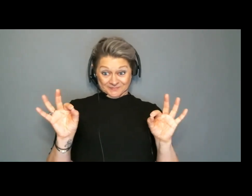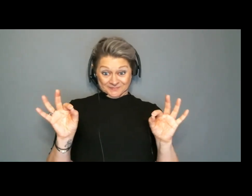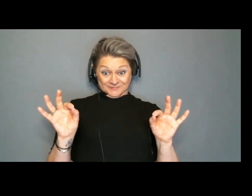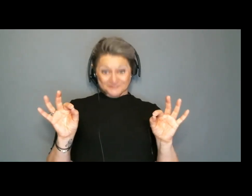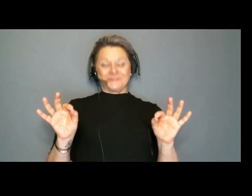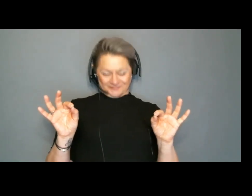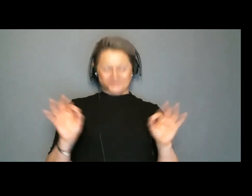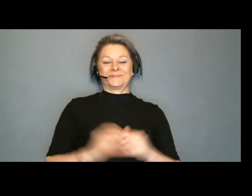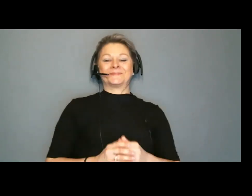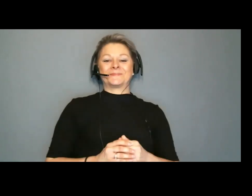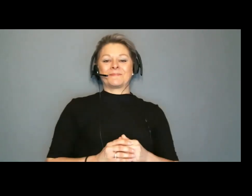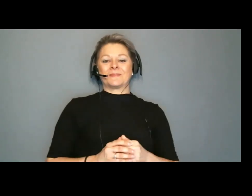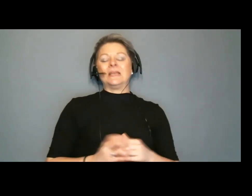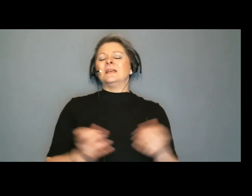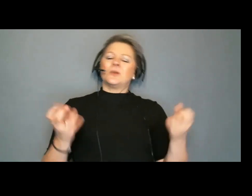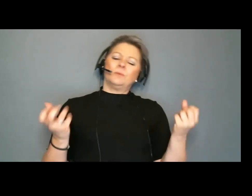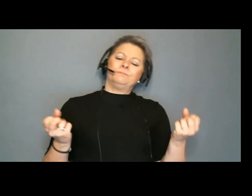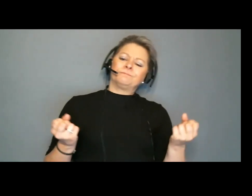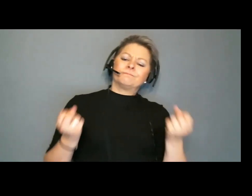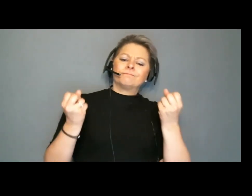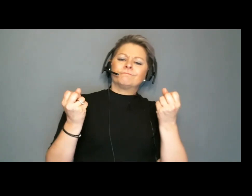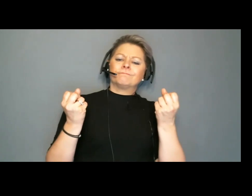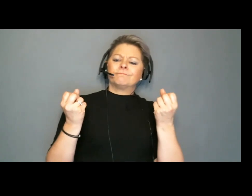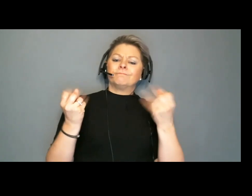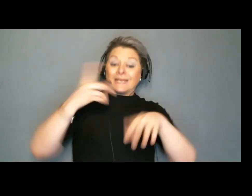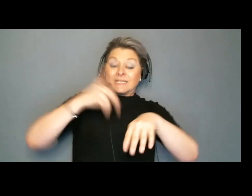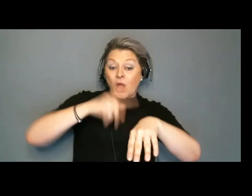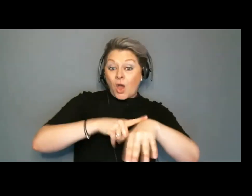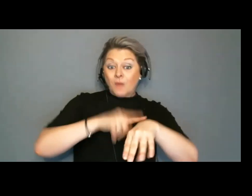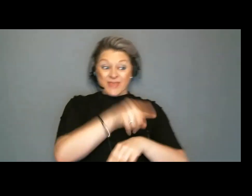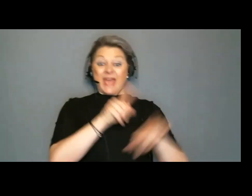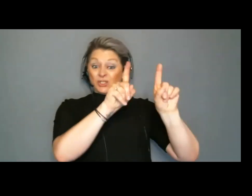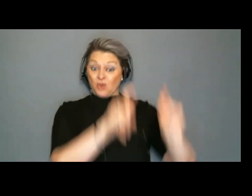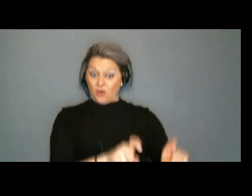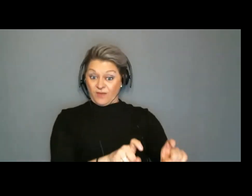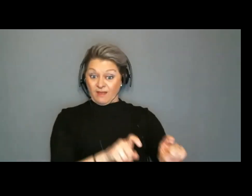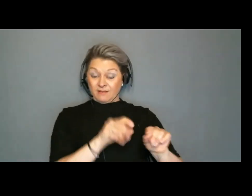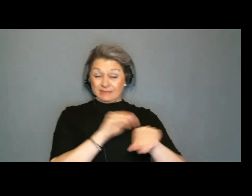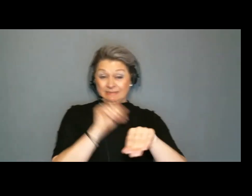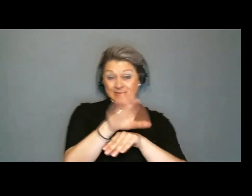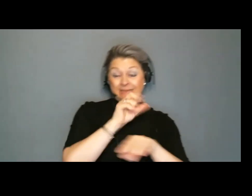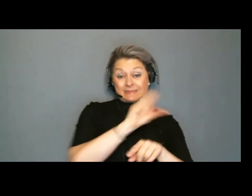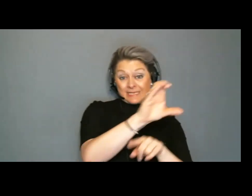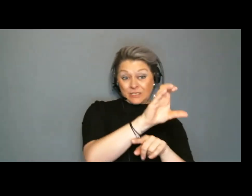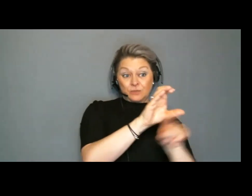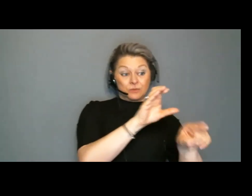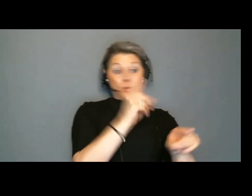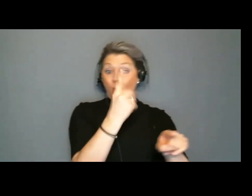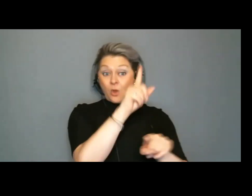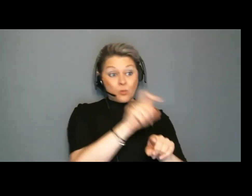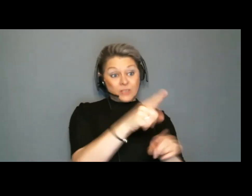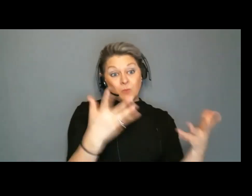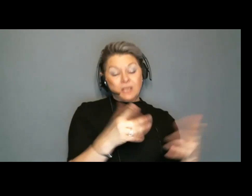All right, a lot of times when we, one of the questions we would ask on the survey is, do you think